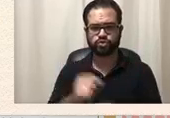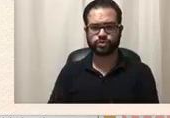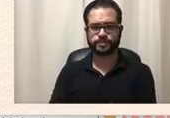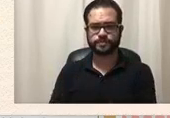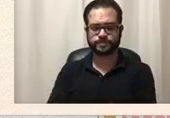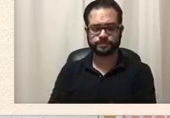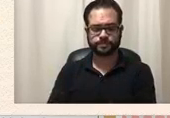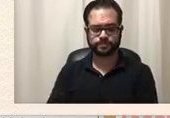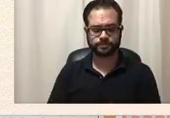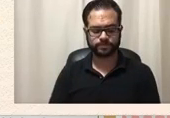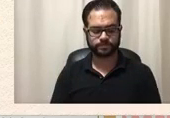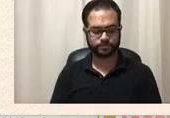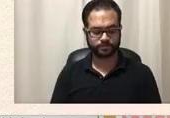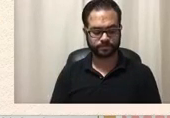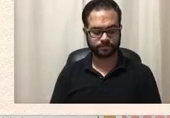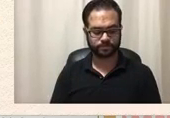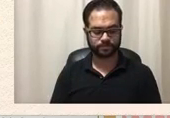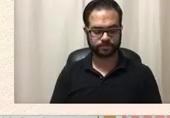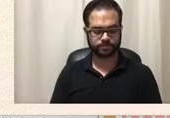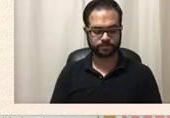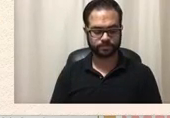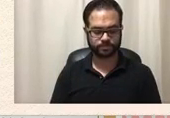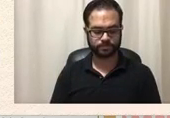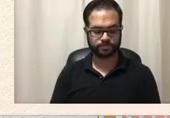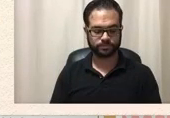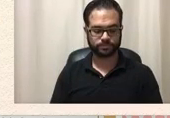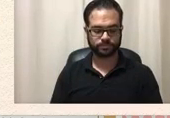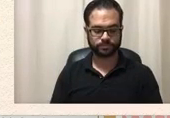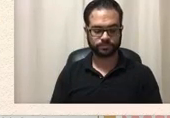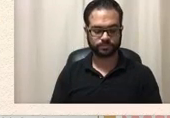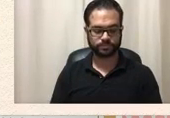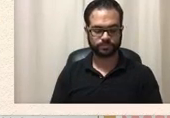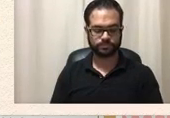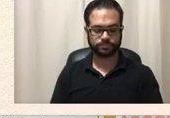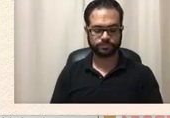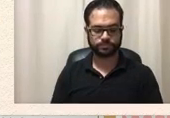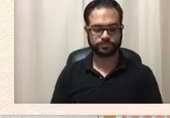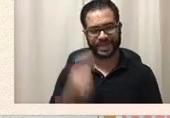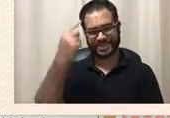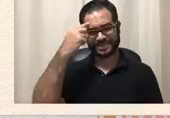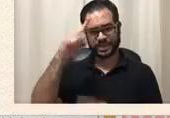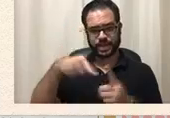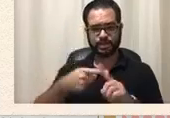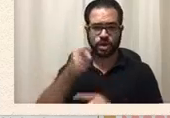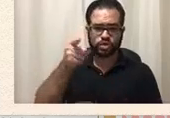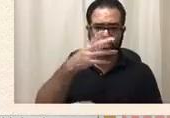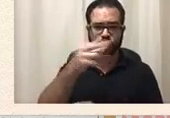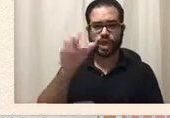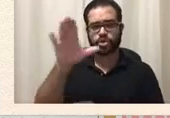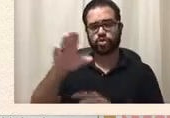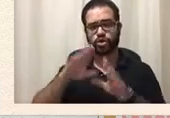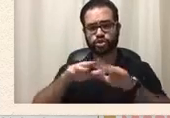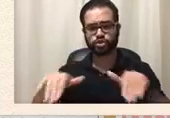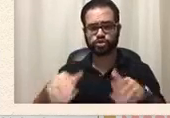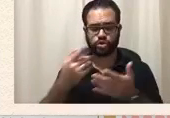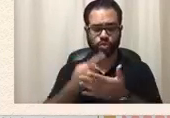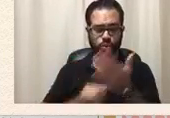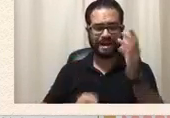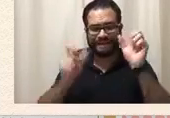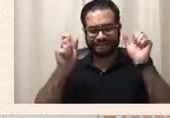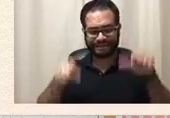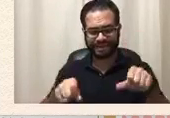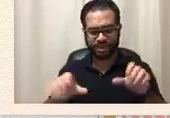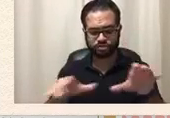Set realistic goals. Think about what you and your child can do instead of setting high expectations for the